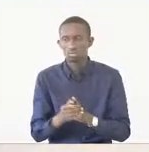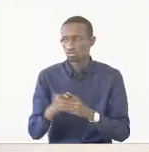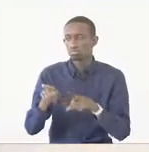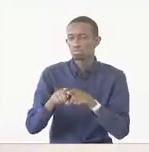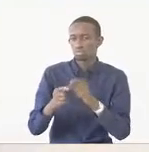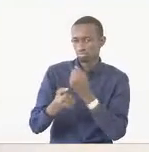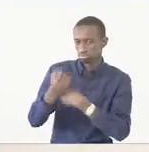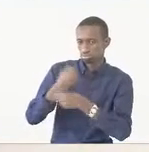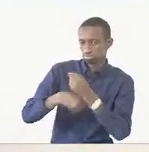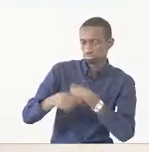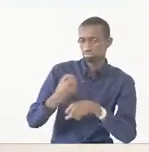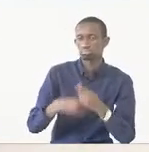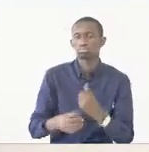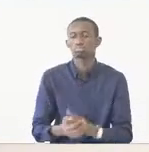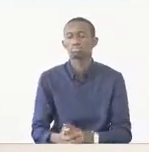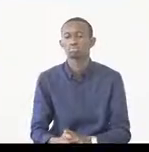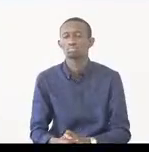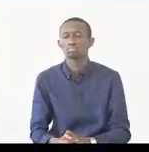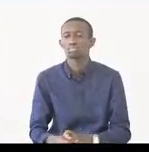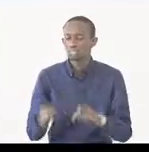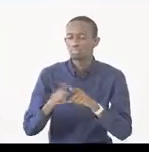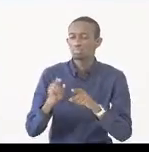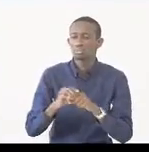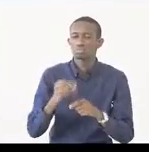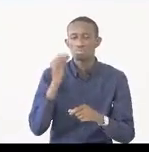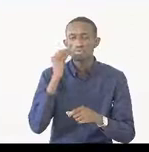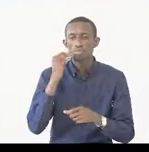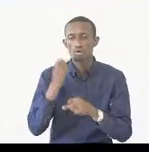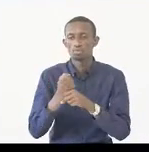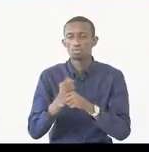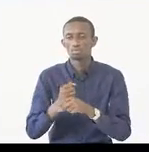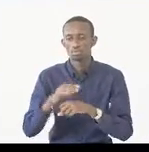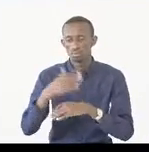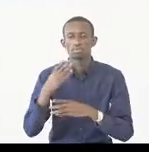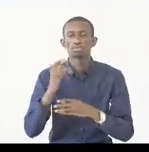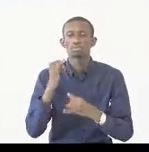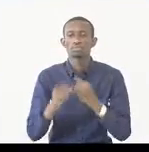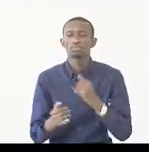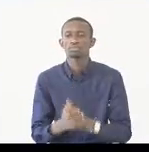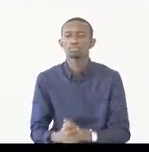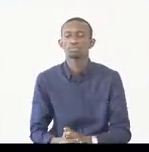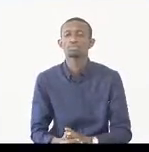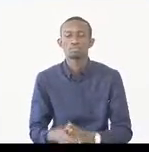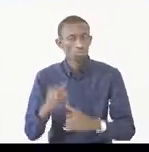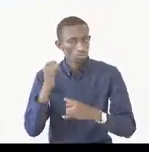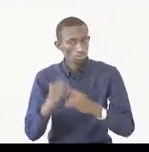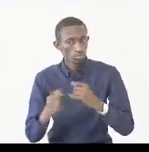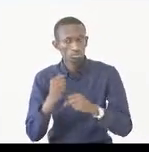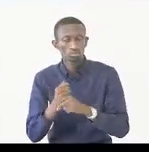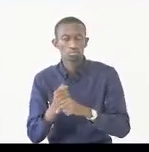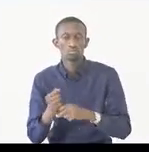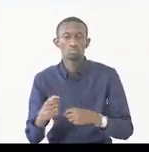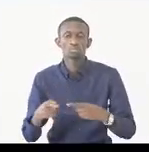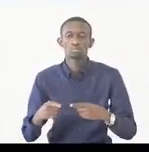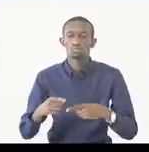activity. Do it as your work, and then you finish the work, but you can